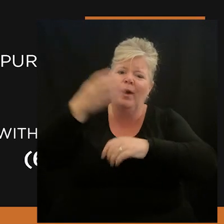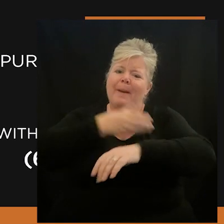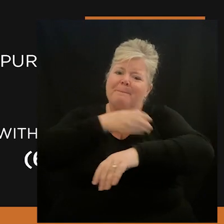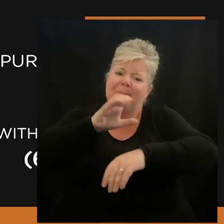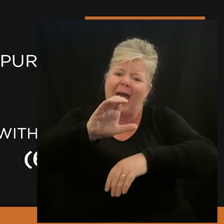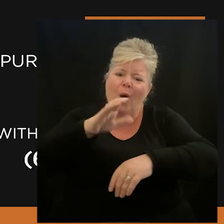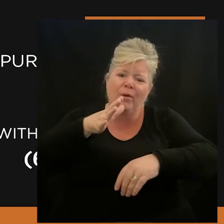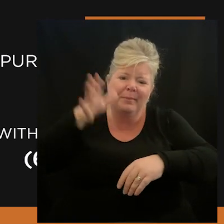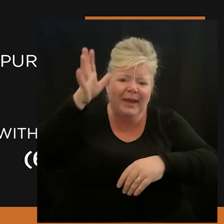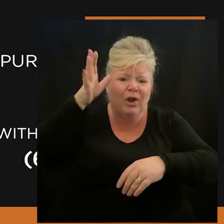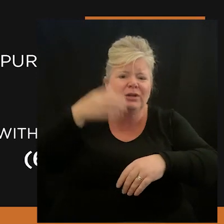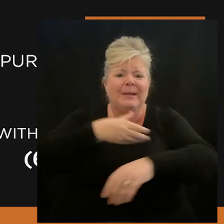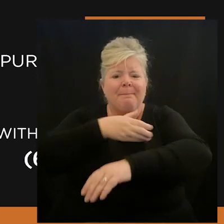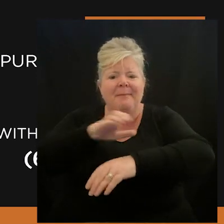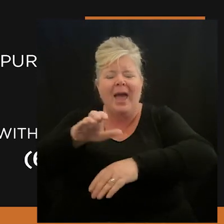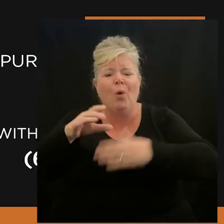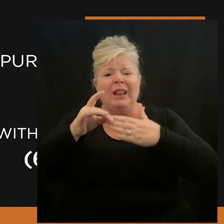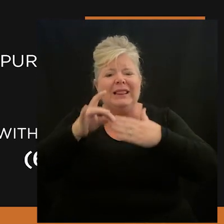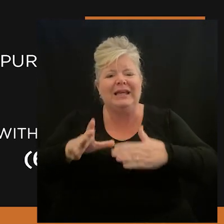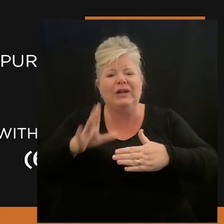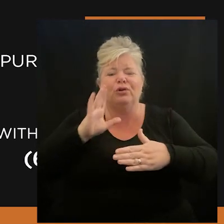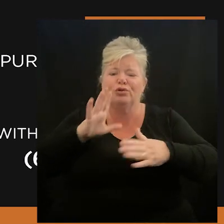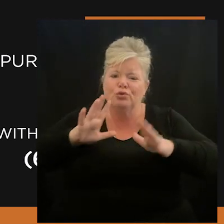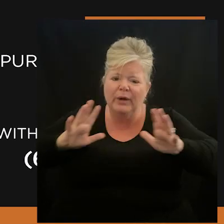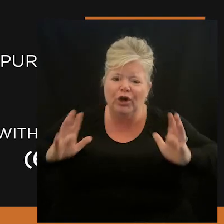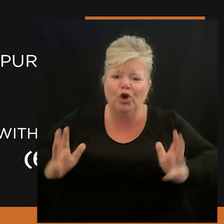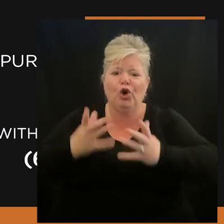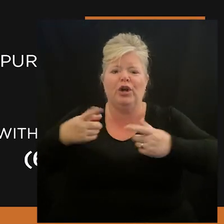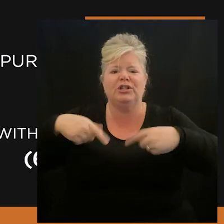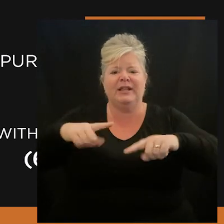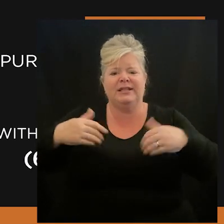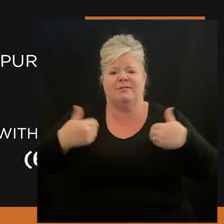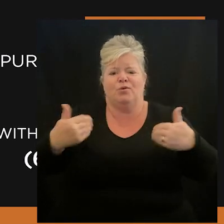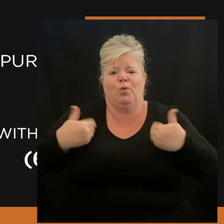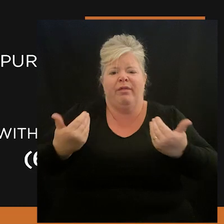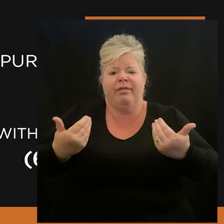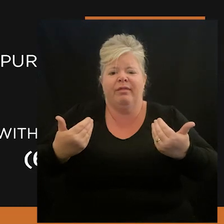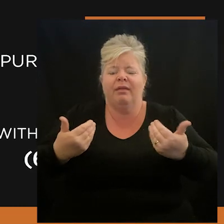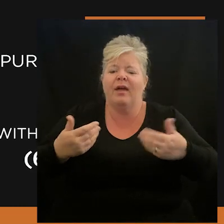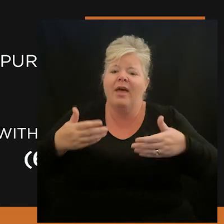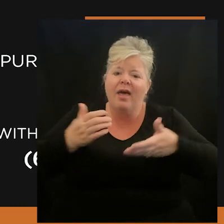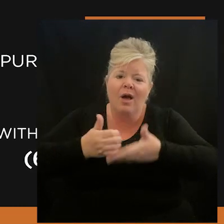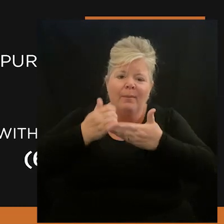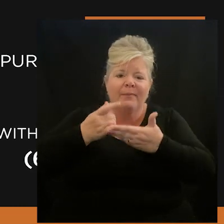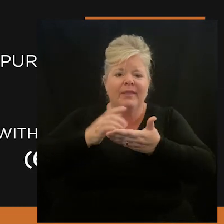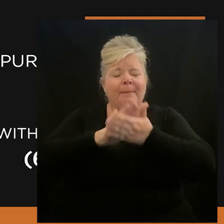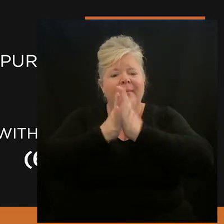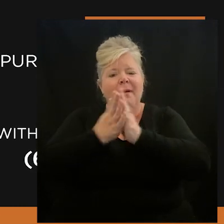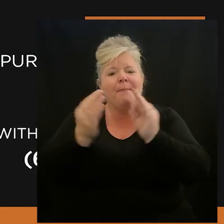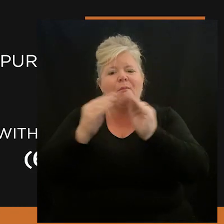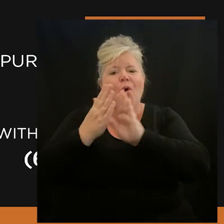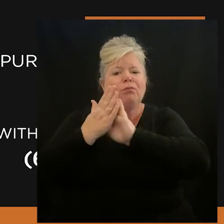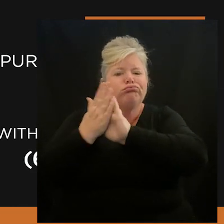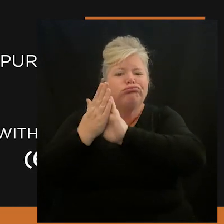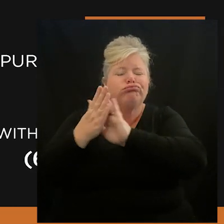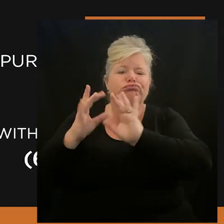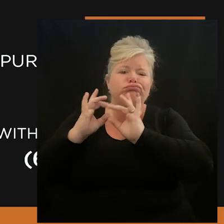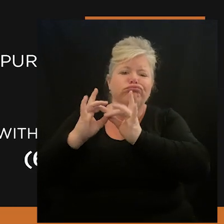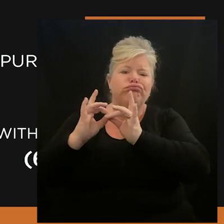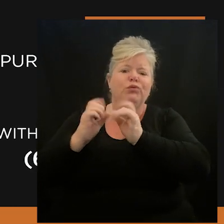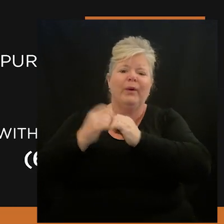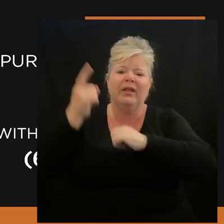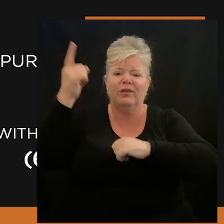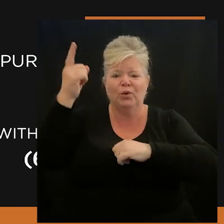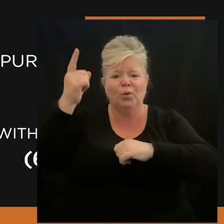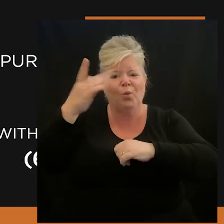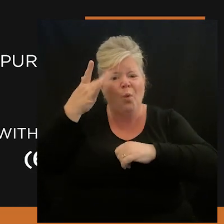their parents, empower leaders around them to pour into their lives, God. Let them come to know a deeper relationship with you in the stress